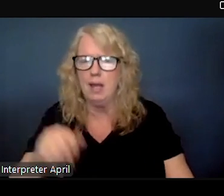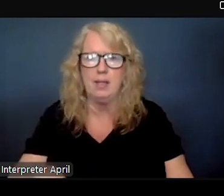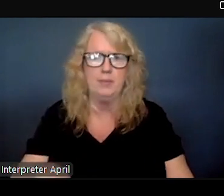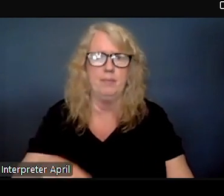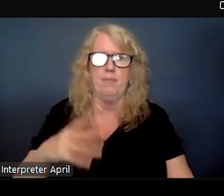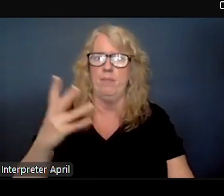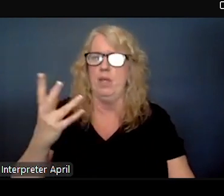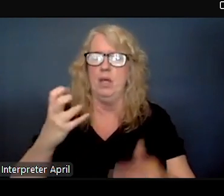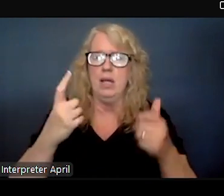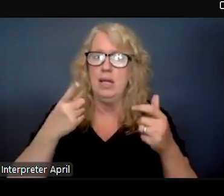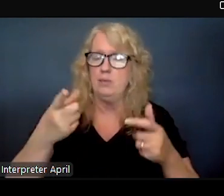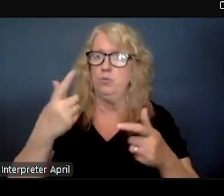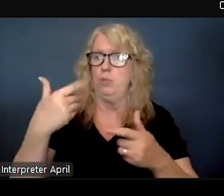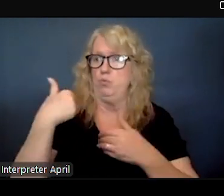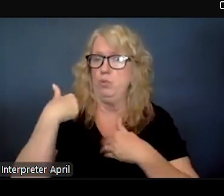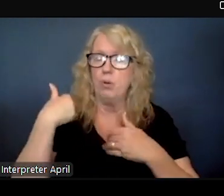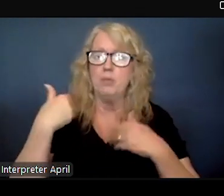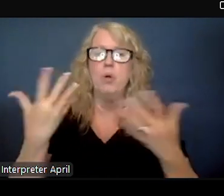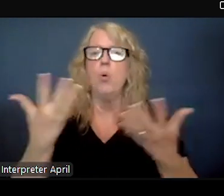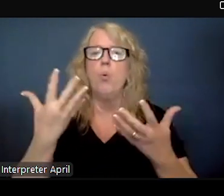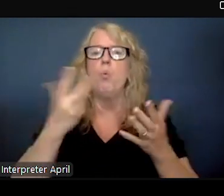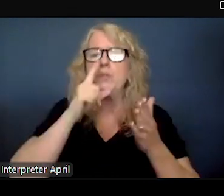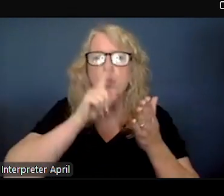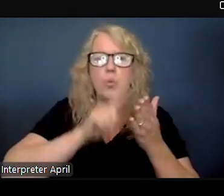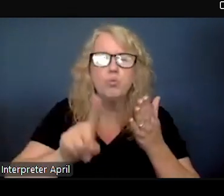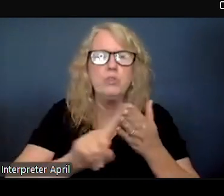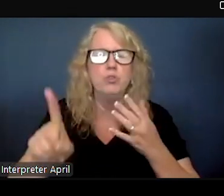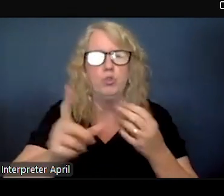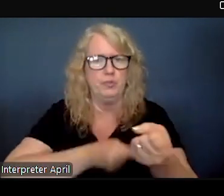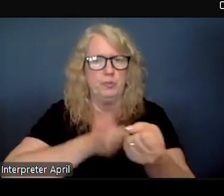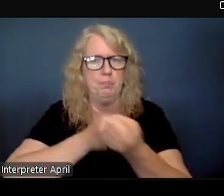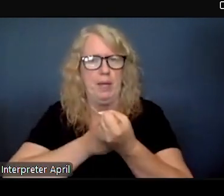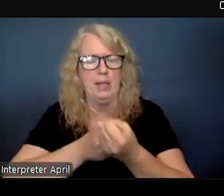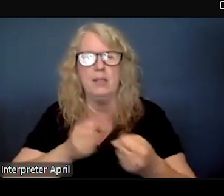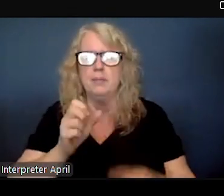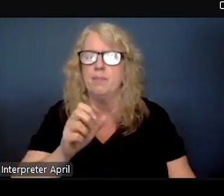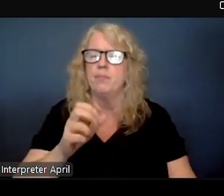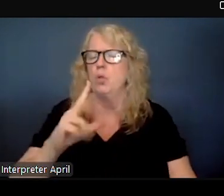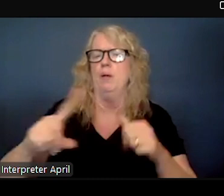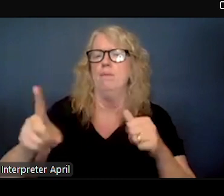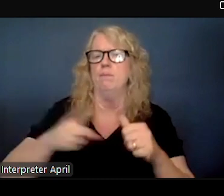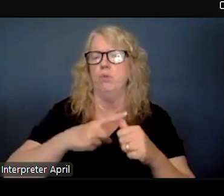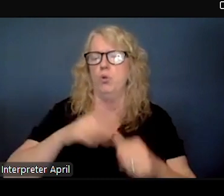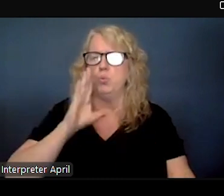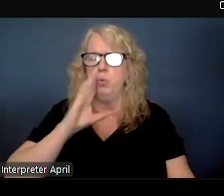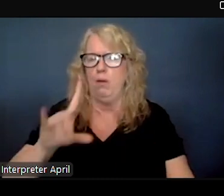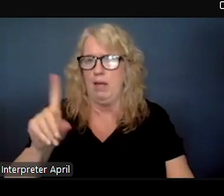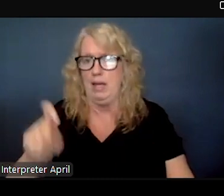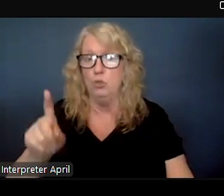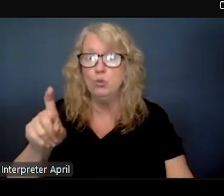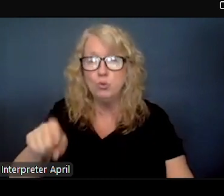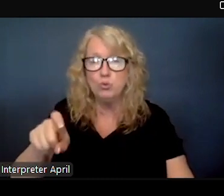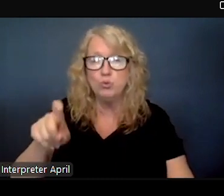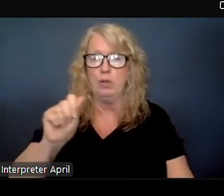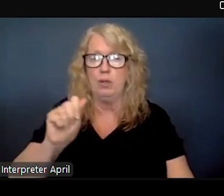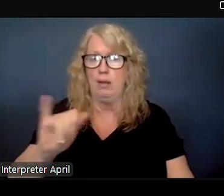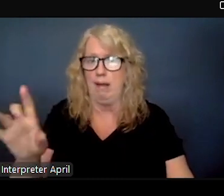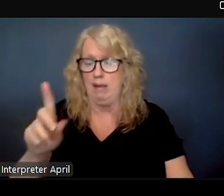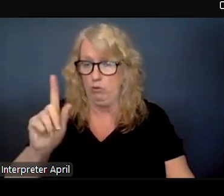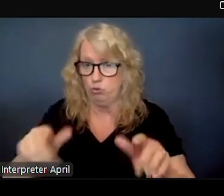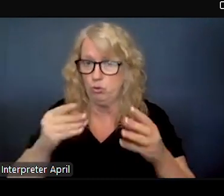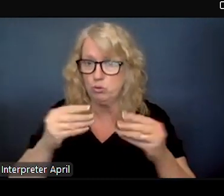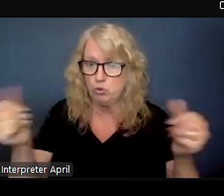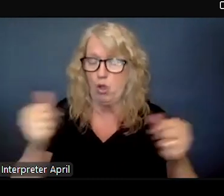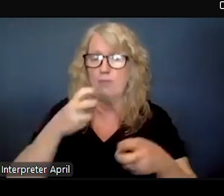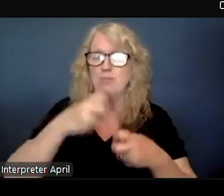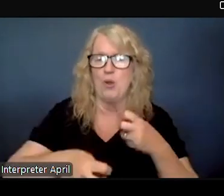it been sourced responsibly? What is the research that's backing it? But let's first ask that question, should AI be the thing to solve this